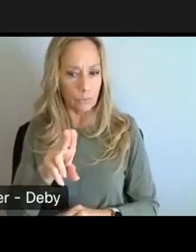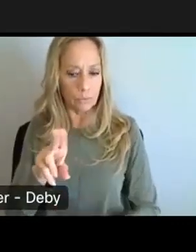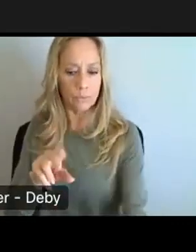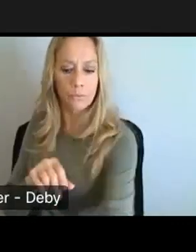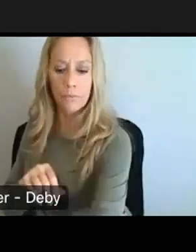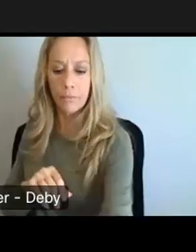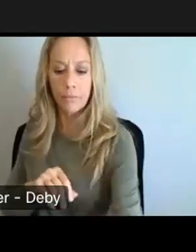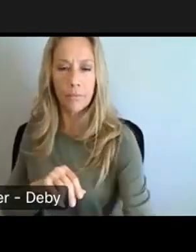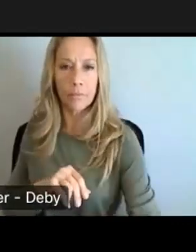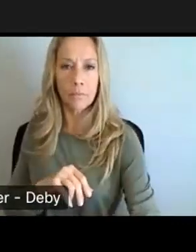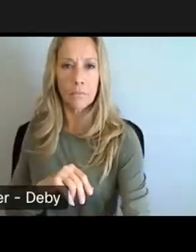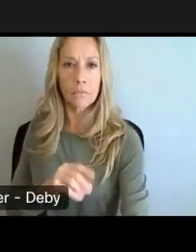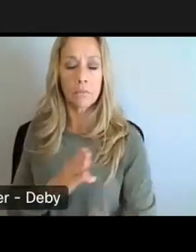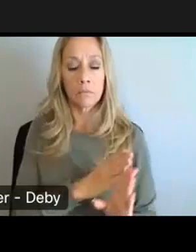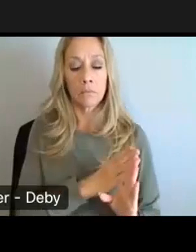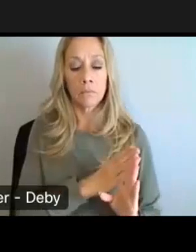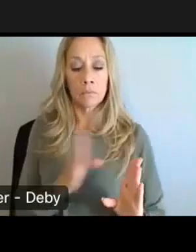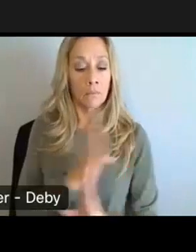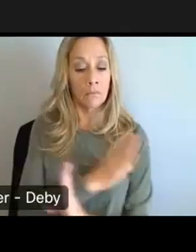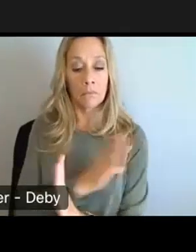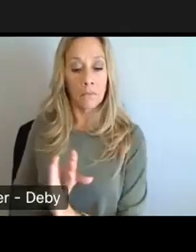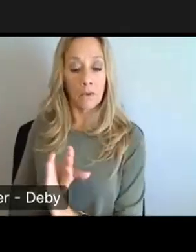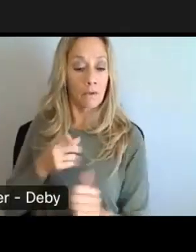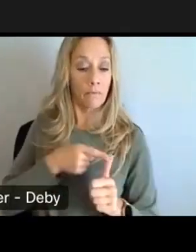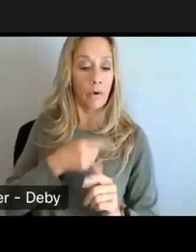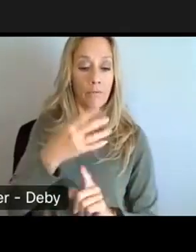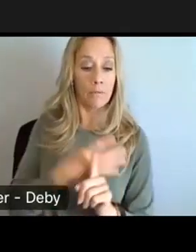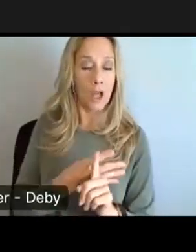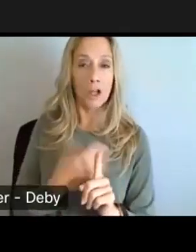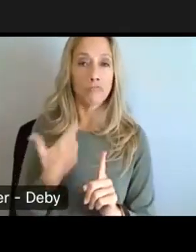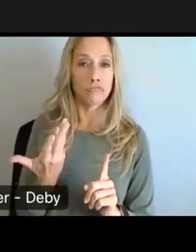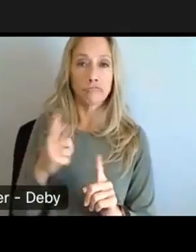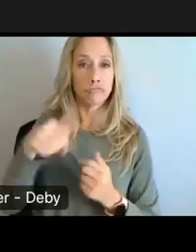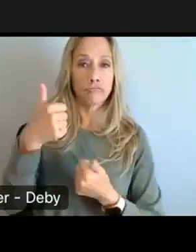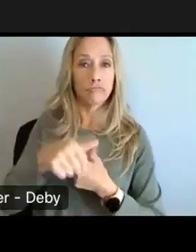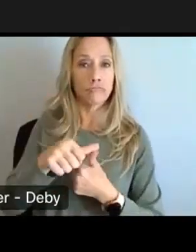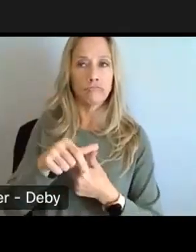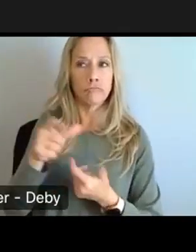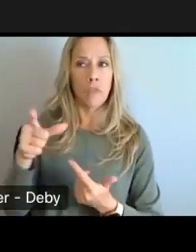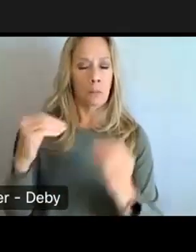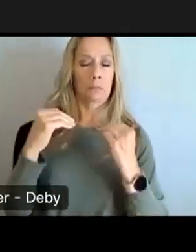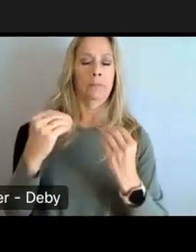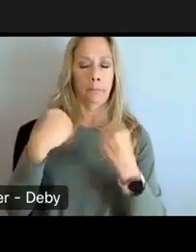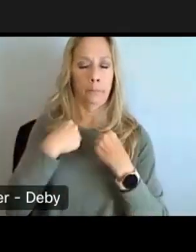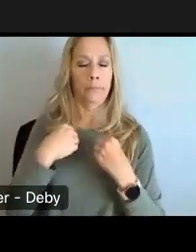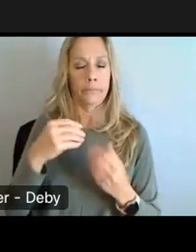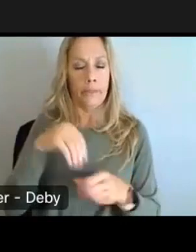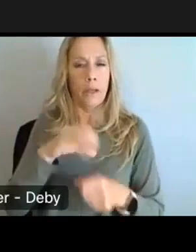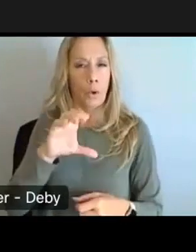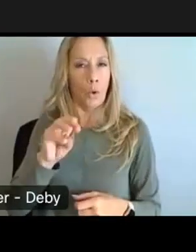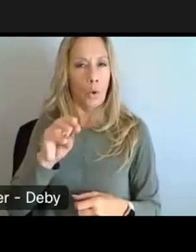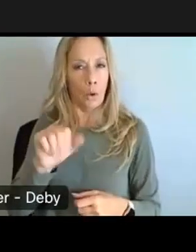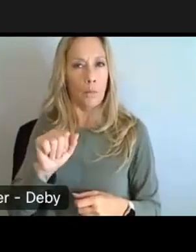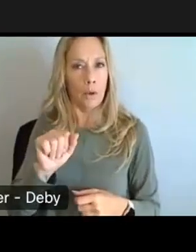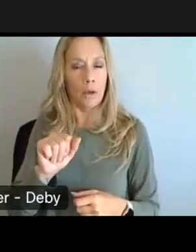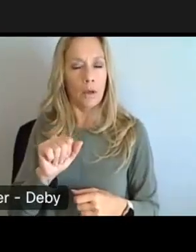The first 4 months, I really have no recollection of it because of a medically induced coma. And the parts that I do remember aren't